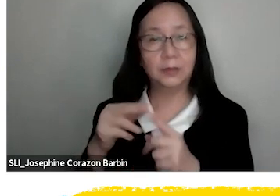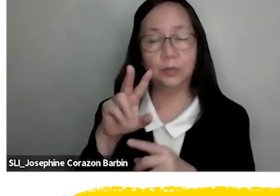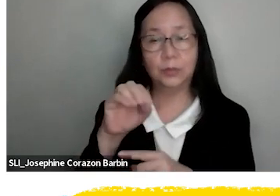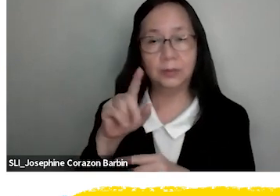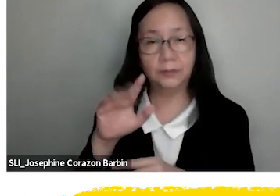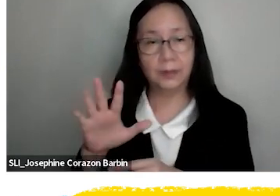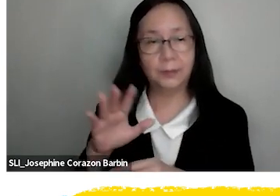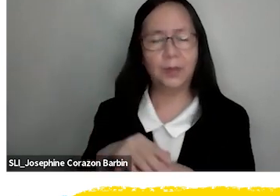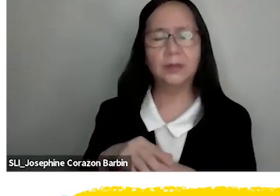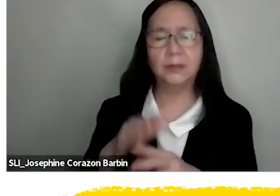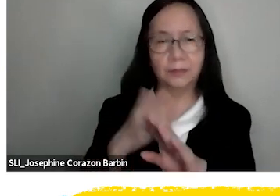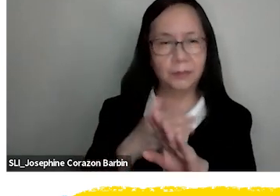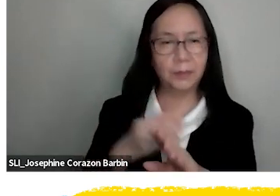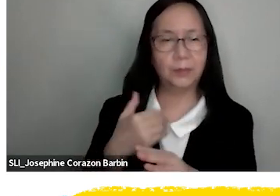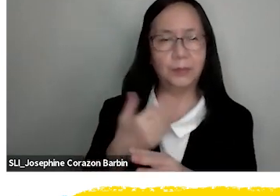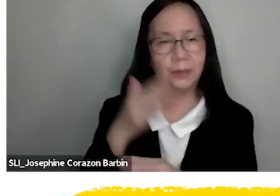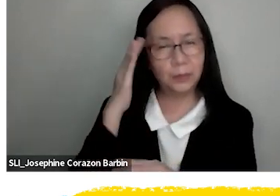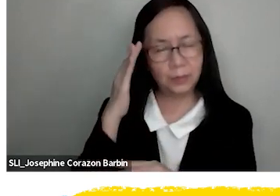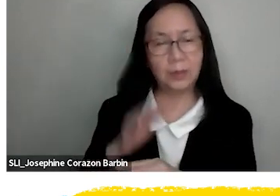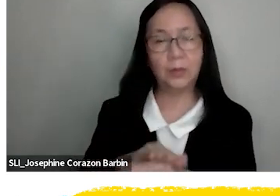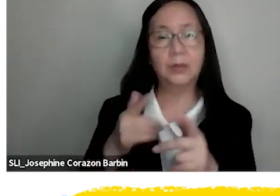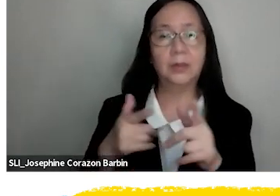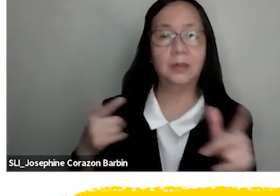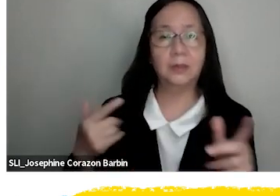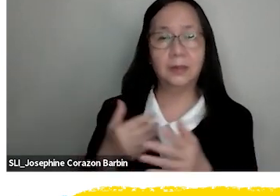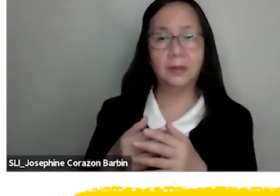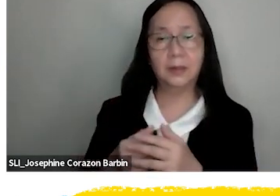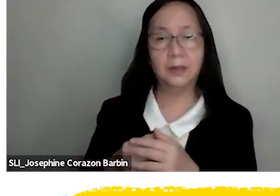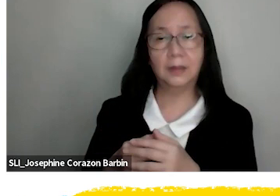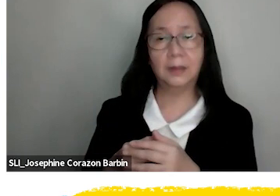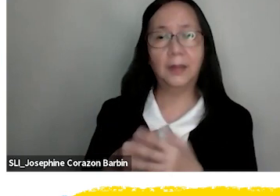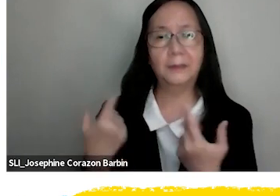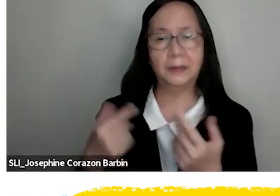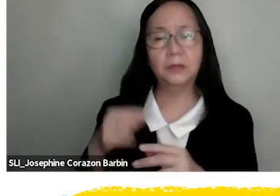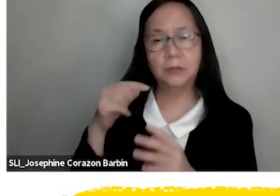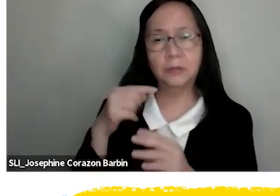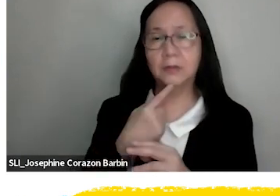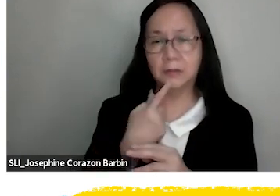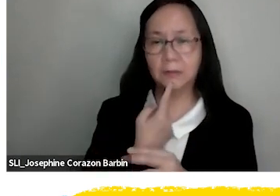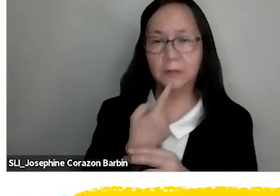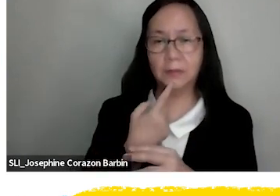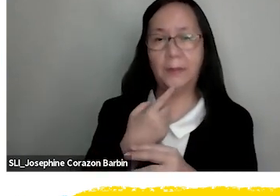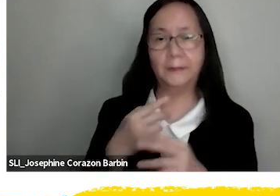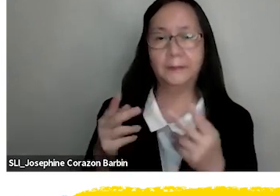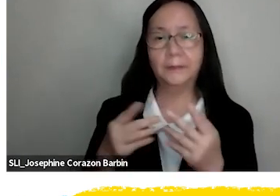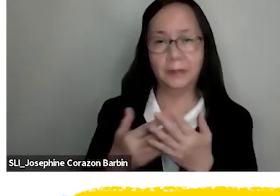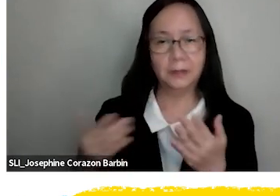we know that online exploitation and abuse is a serious matter and is a